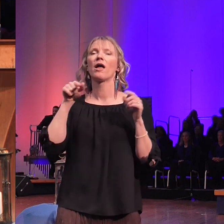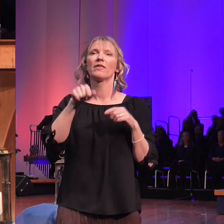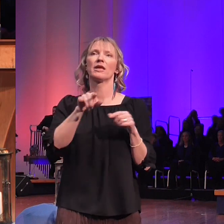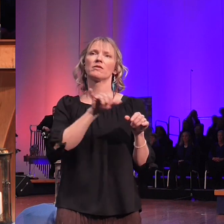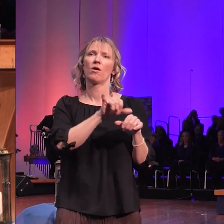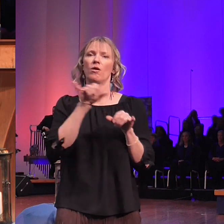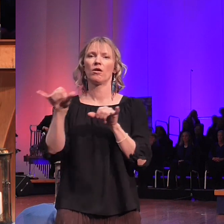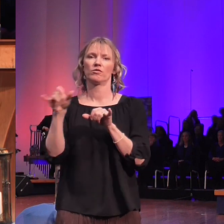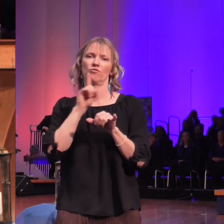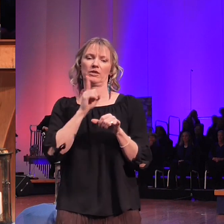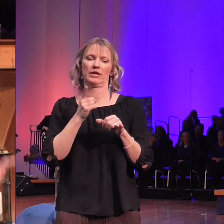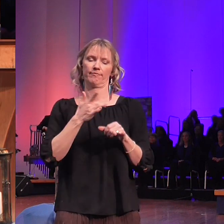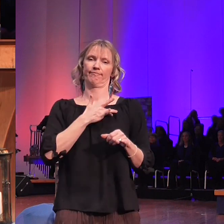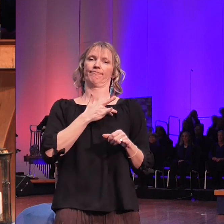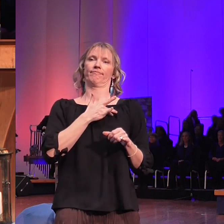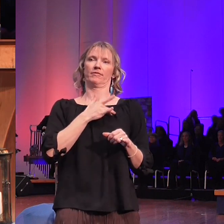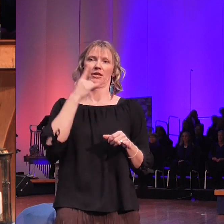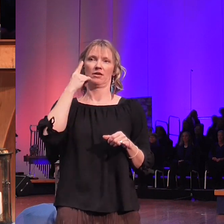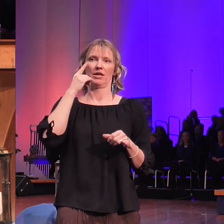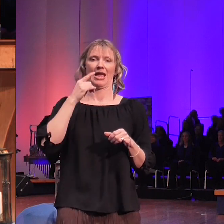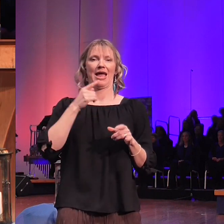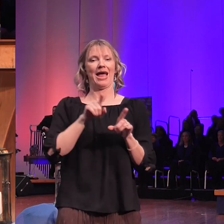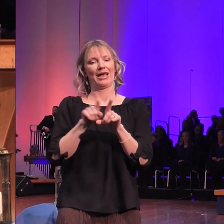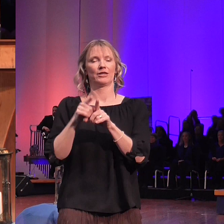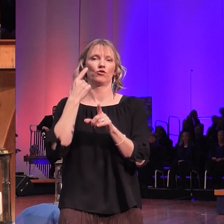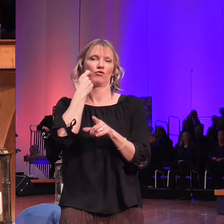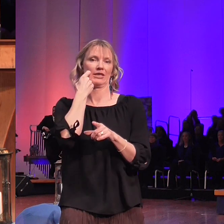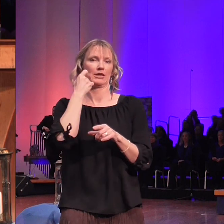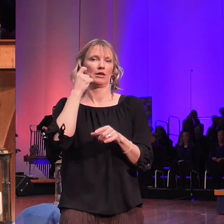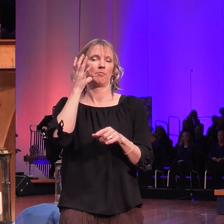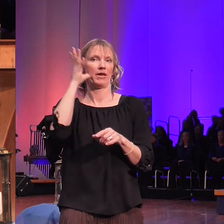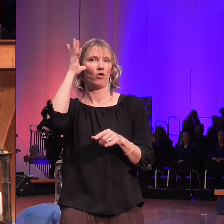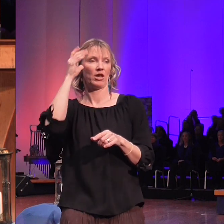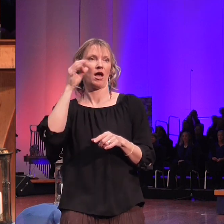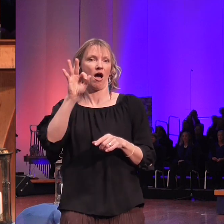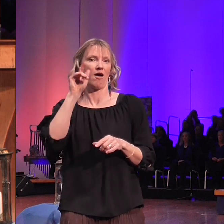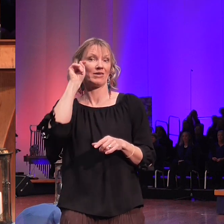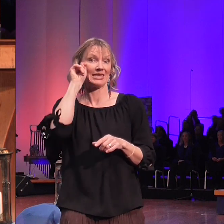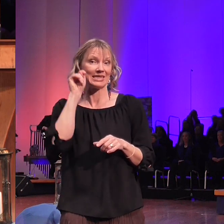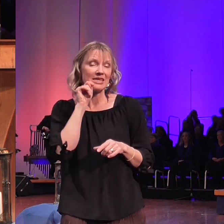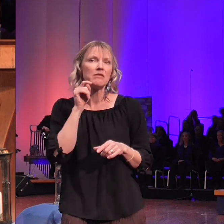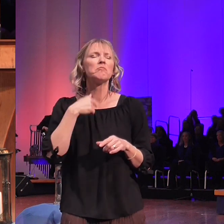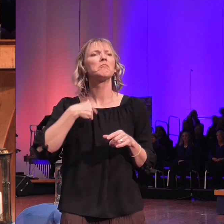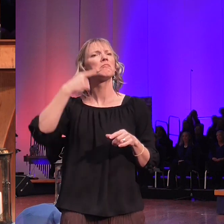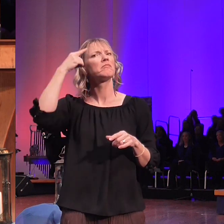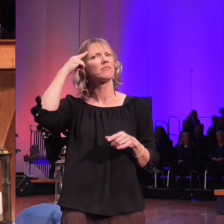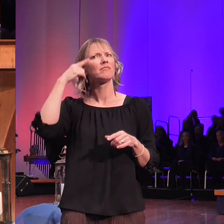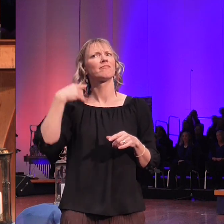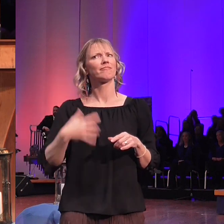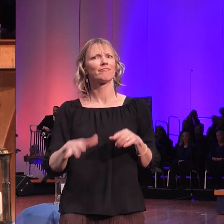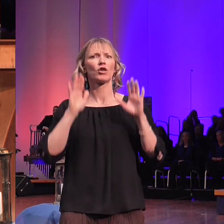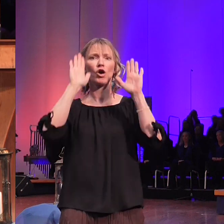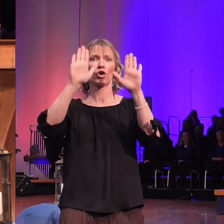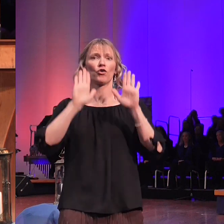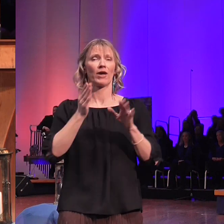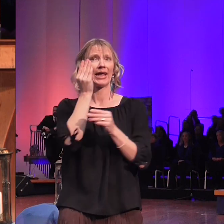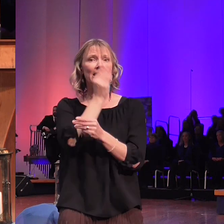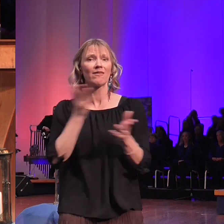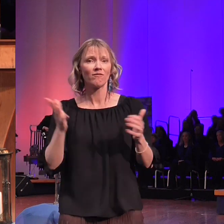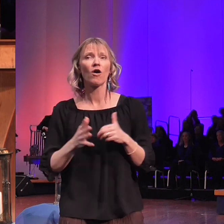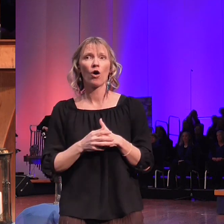also near and dear to my heart as the recent parent of some teenagers. And I think it's just full of great info. Yeah.